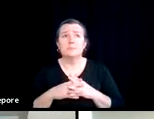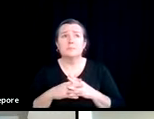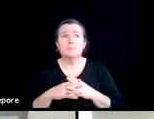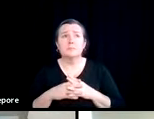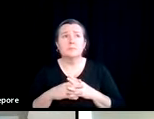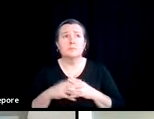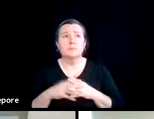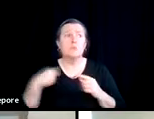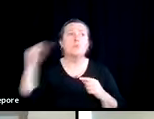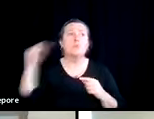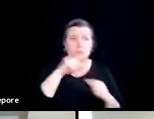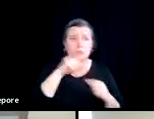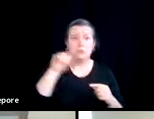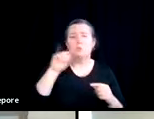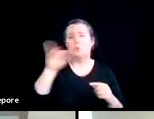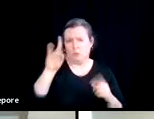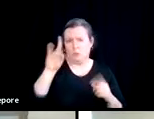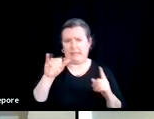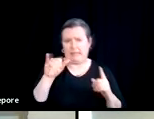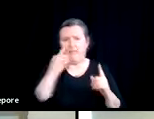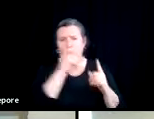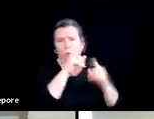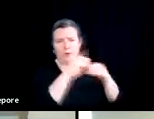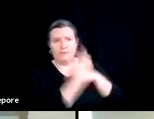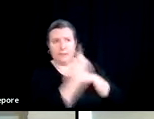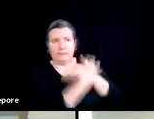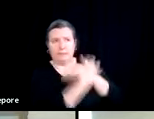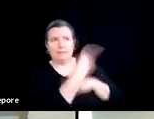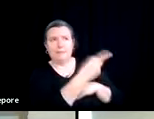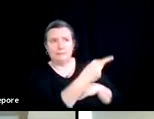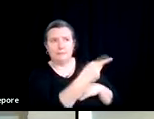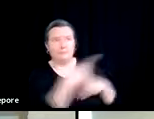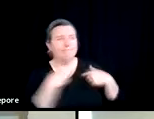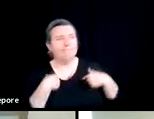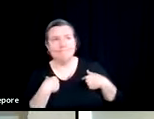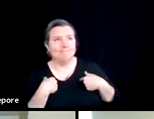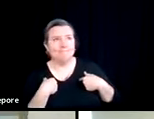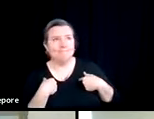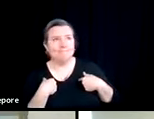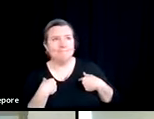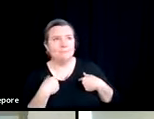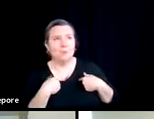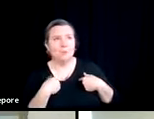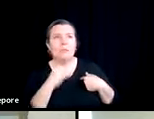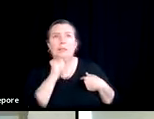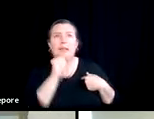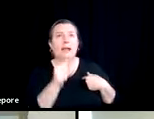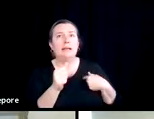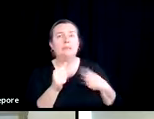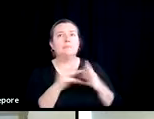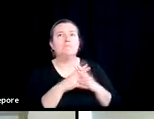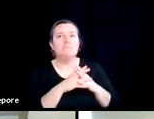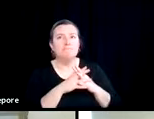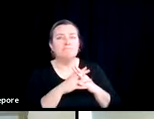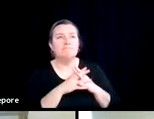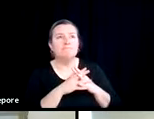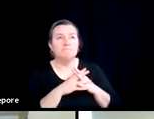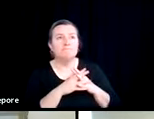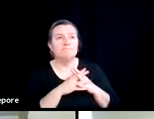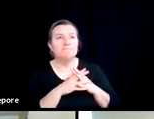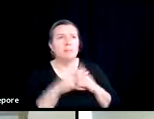We didn't practice our own medicine in terms of what we should do in terms